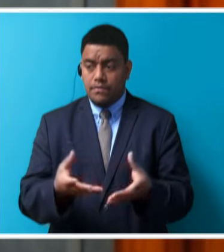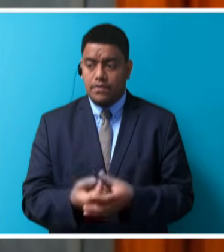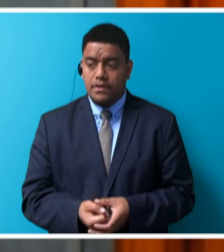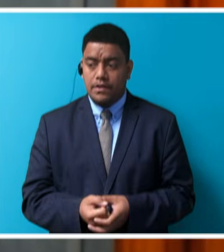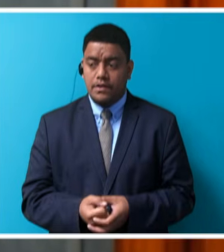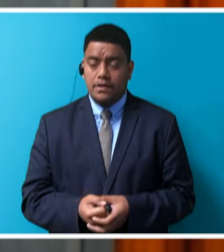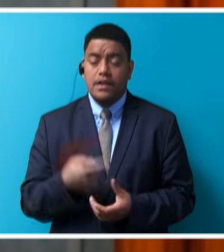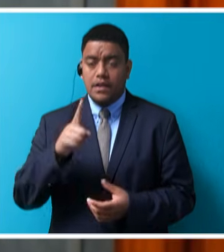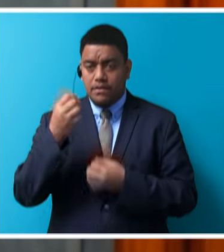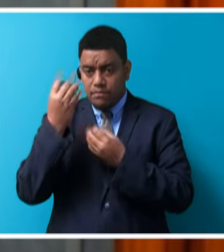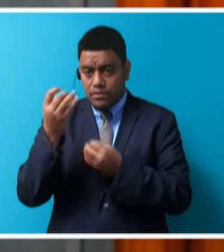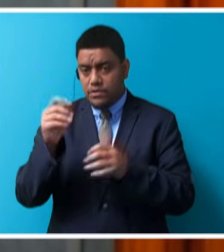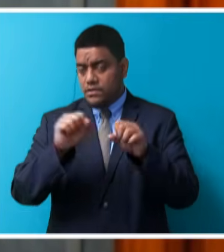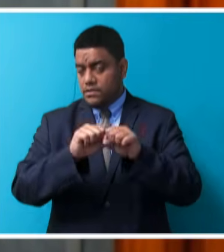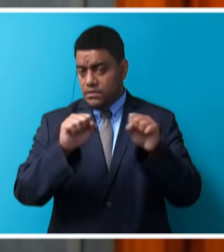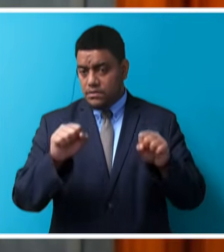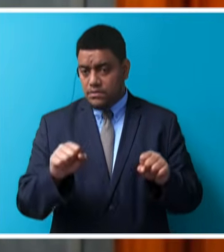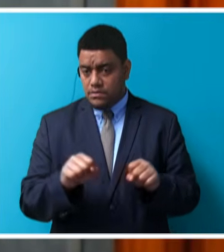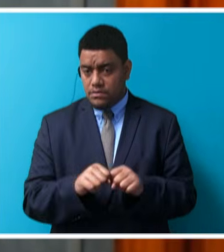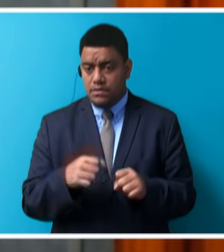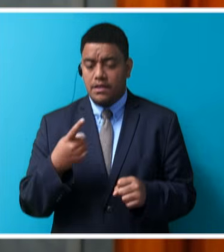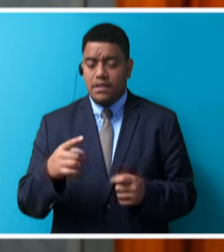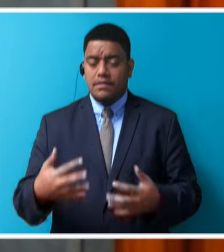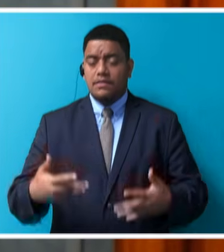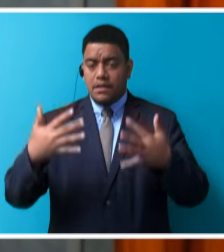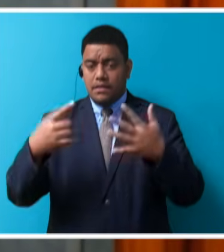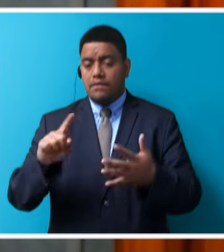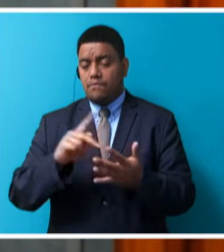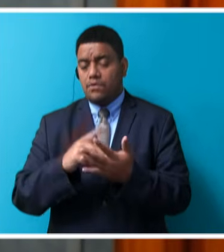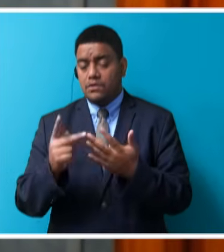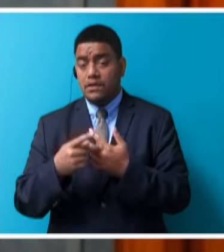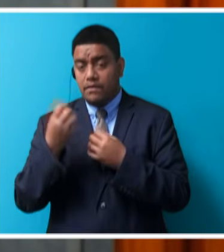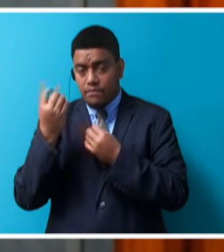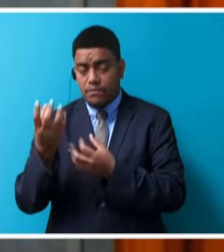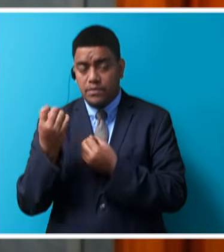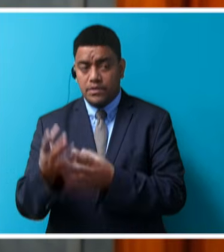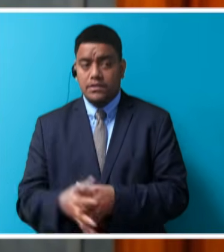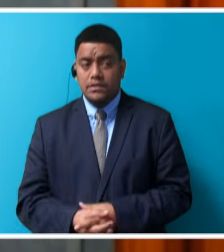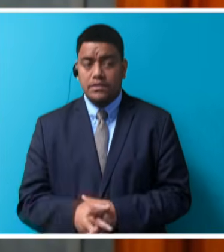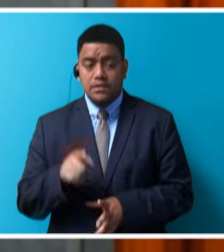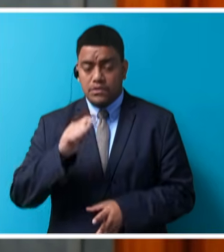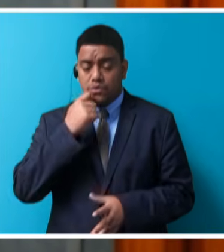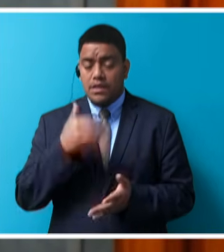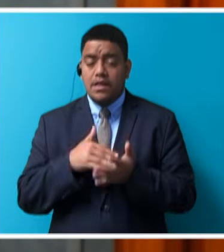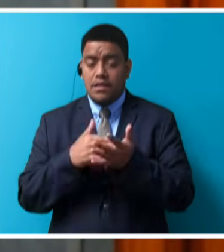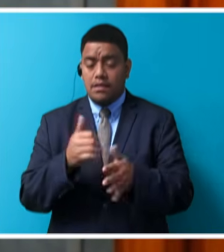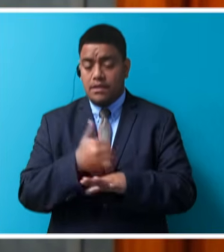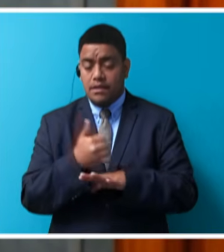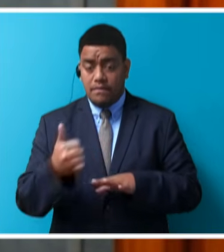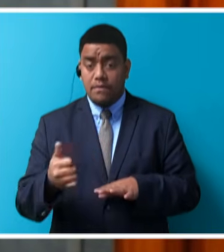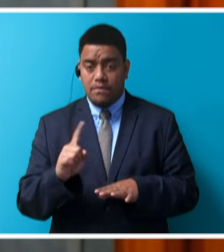geographic information system, rural databases, and project information. This will help government